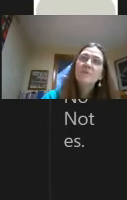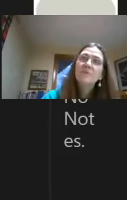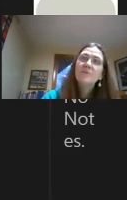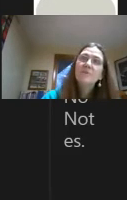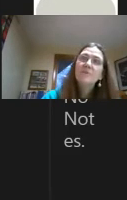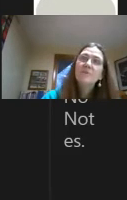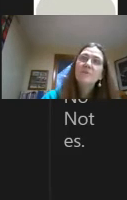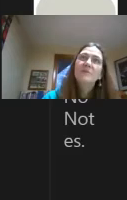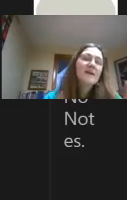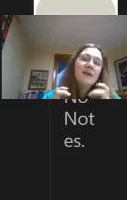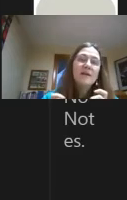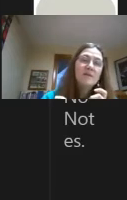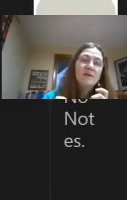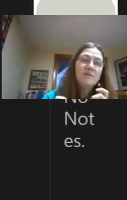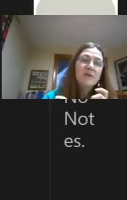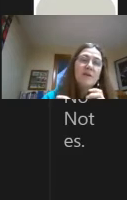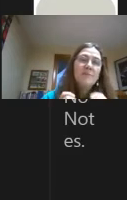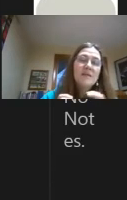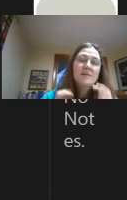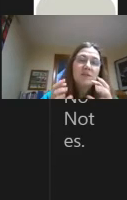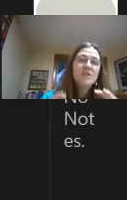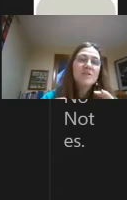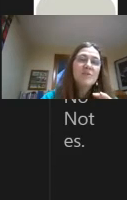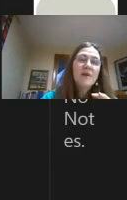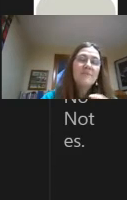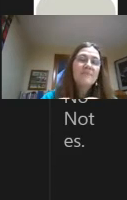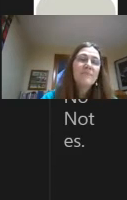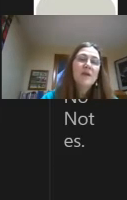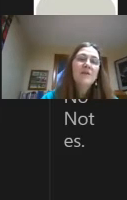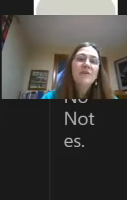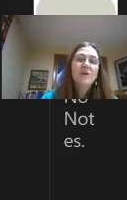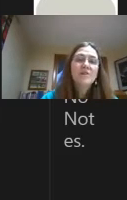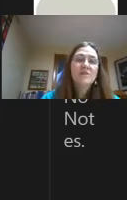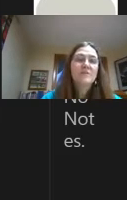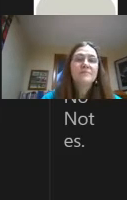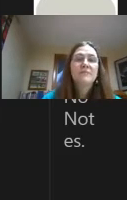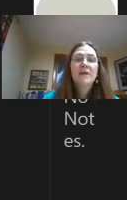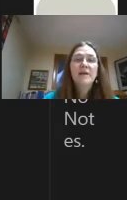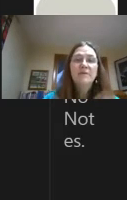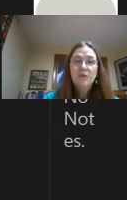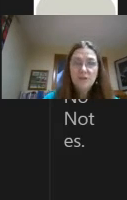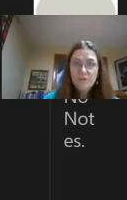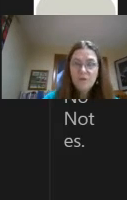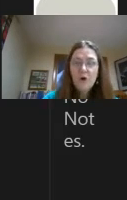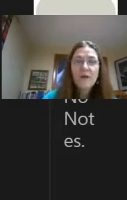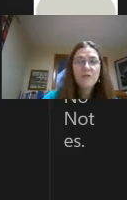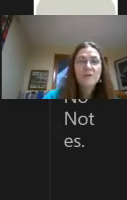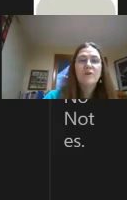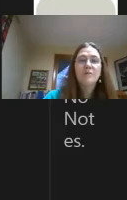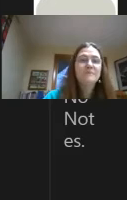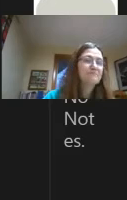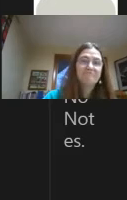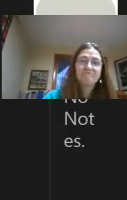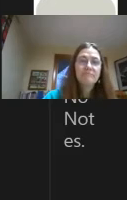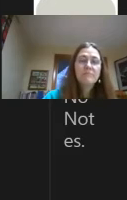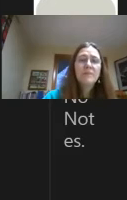people like that idea of making something just for them. They're very costly though. And if you're a small acreage